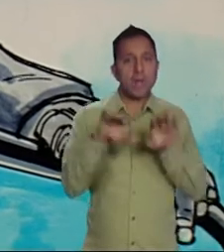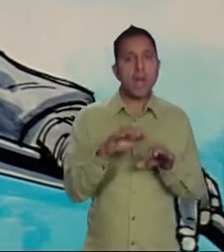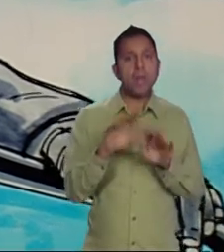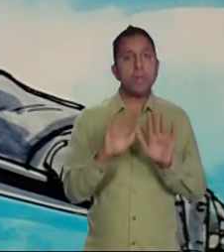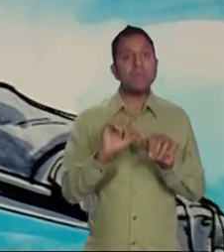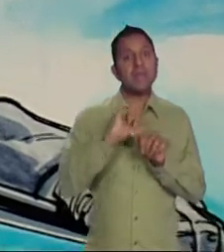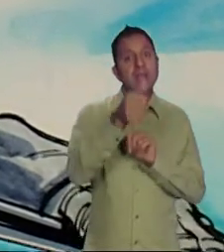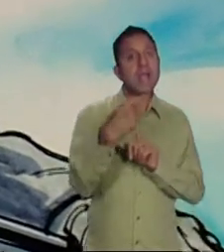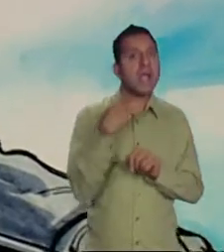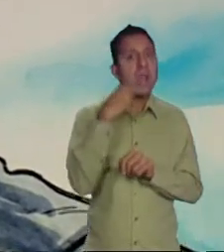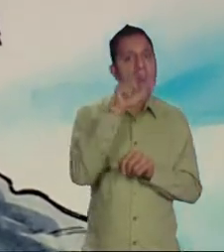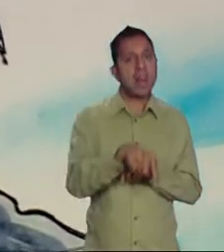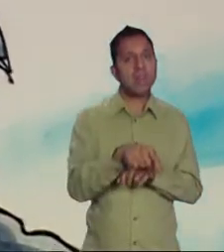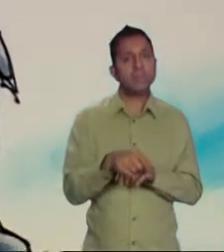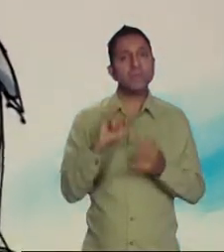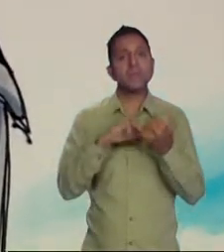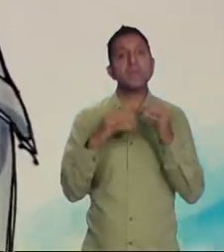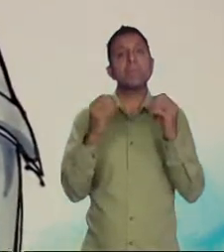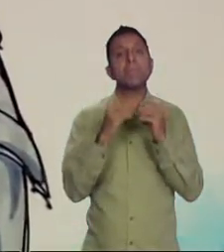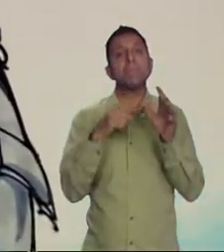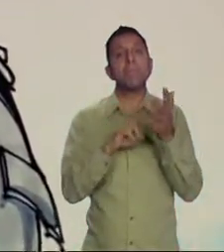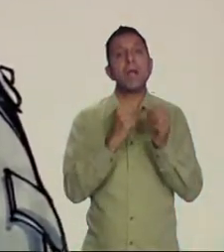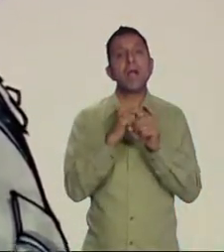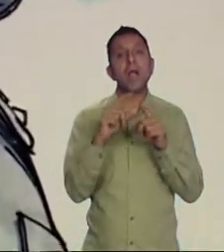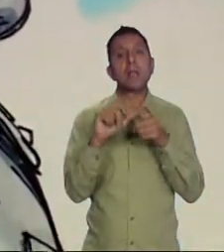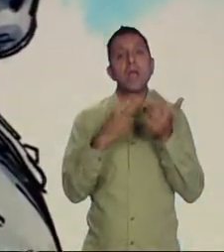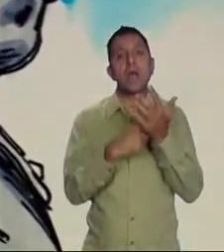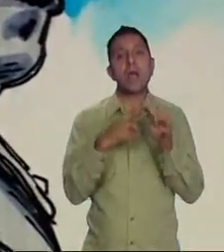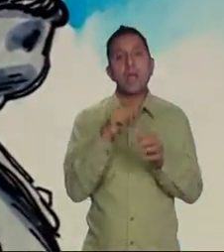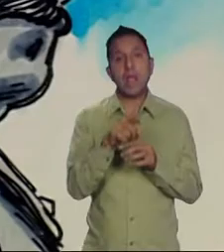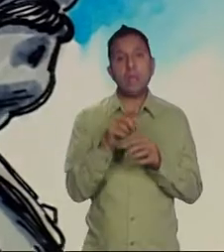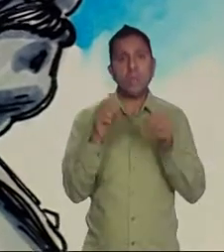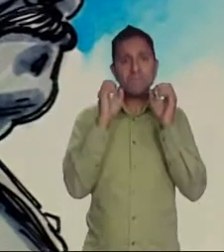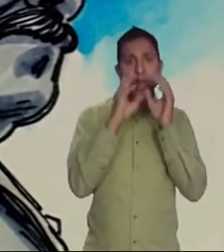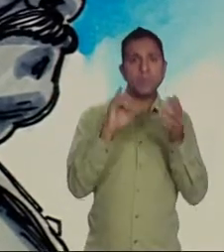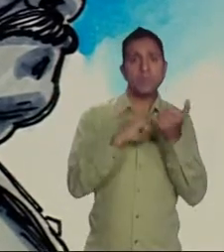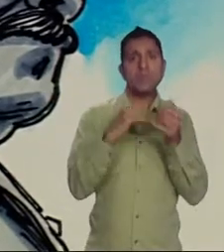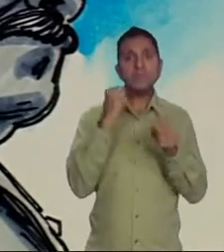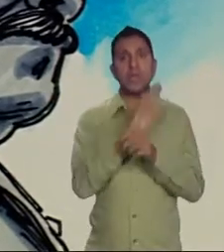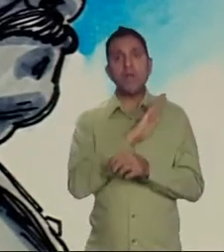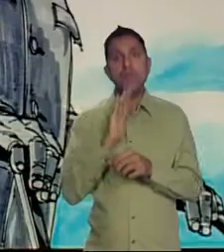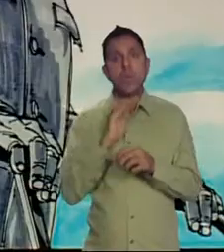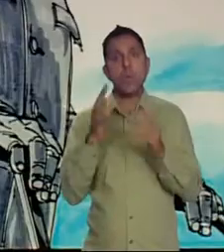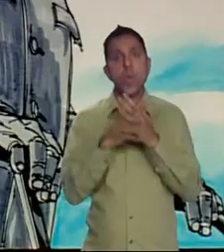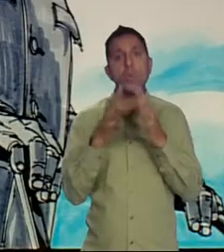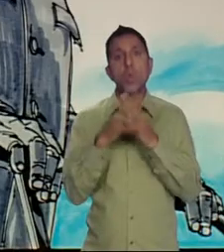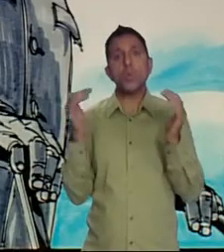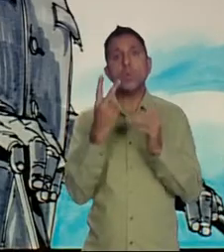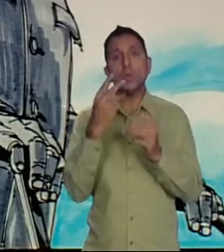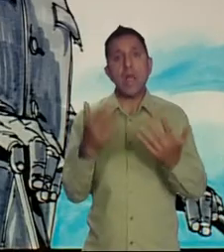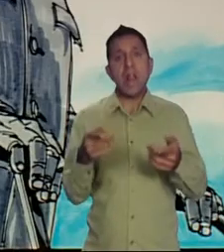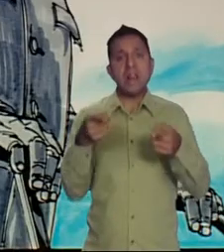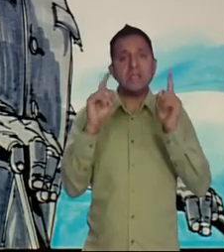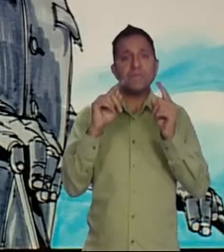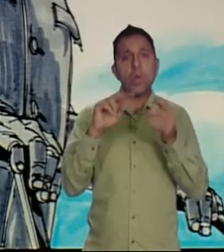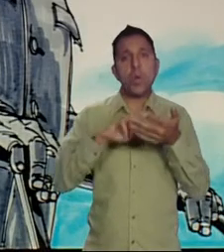Bandera had been a heroic Soviet general in World War II, but was now leader of the Organization of Ukrainian Nationalists, another anti-Soviet